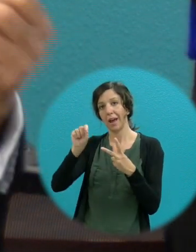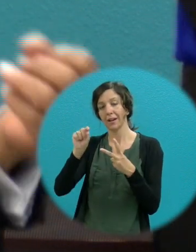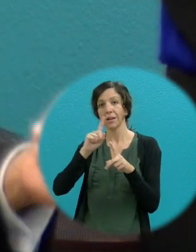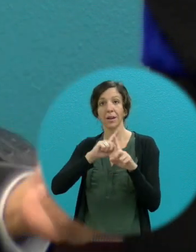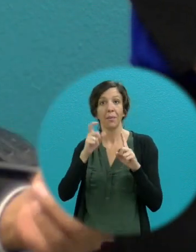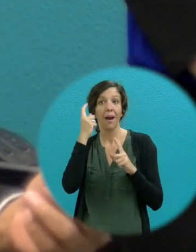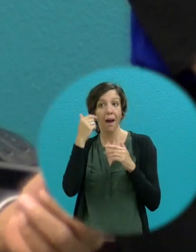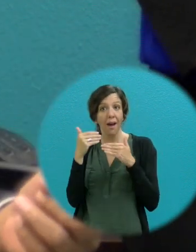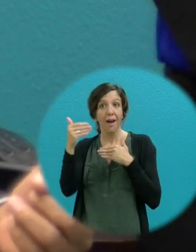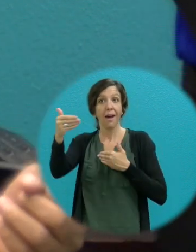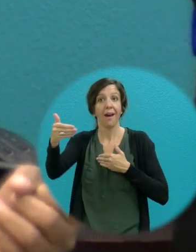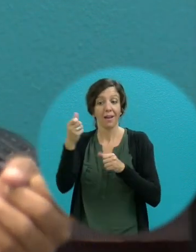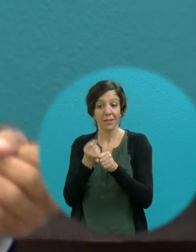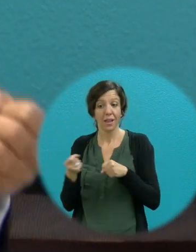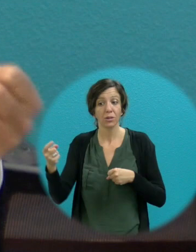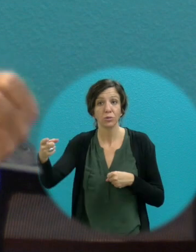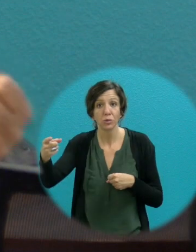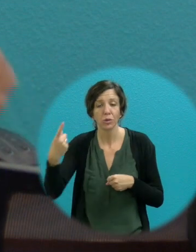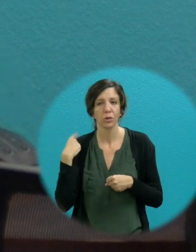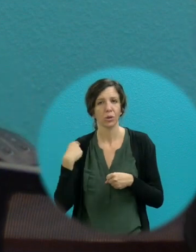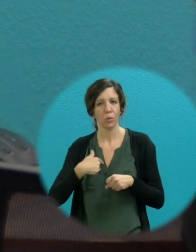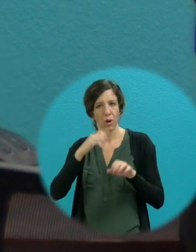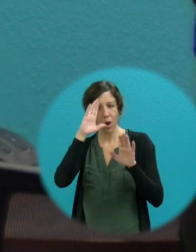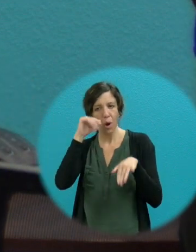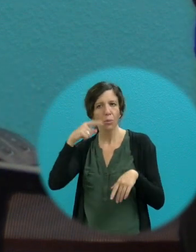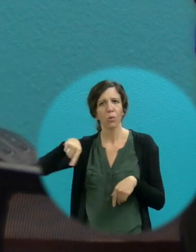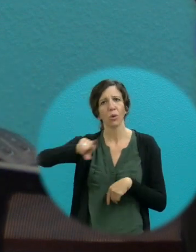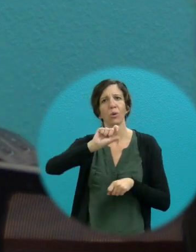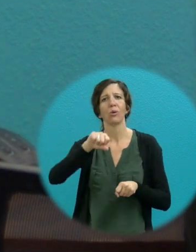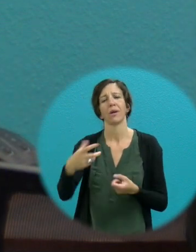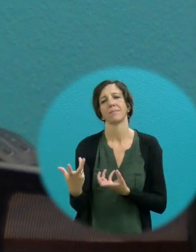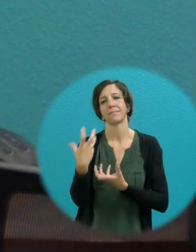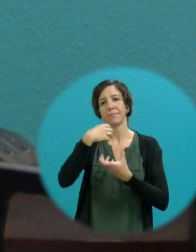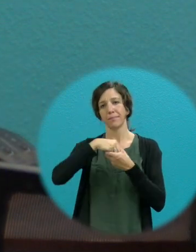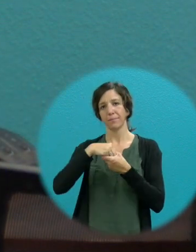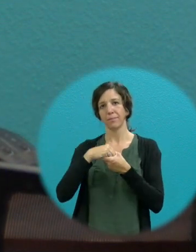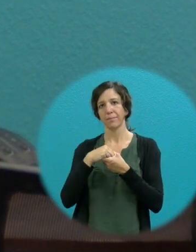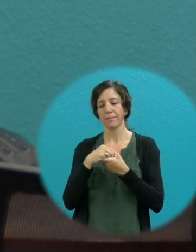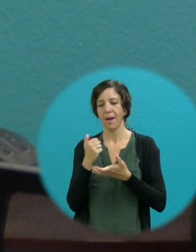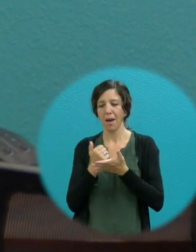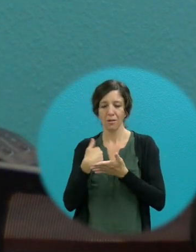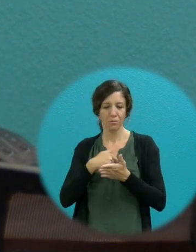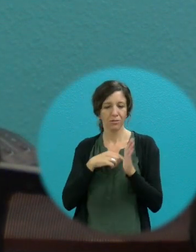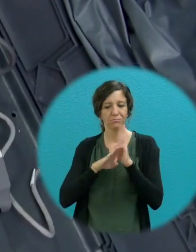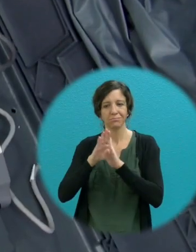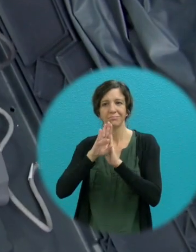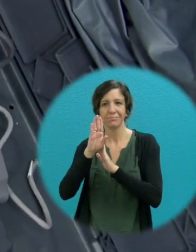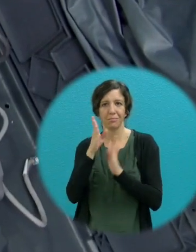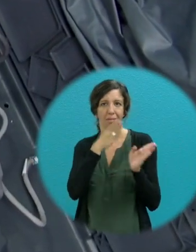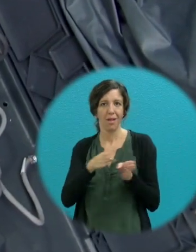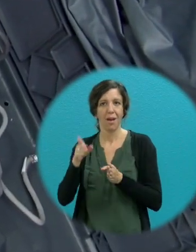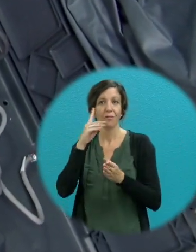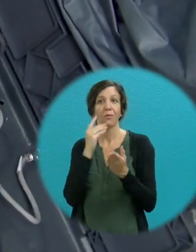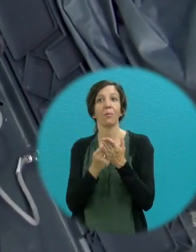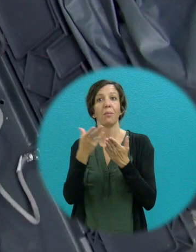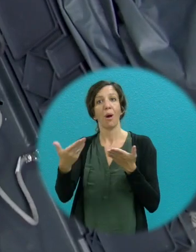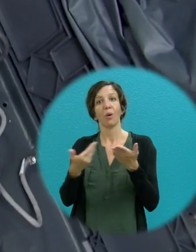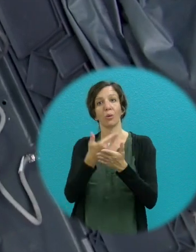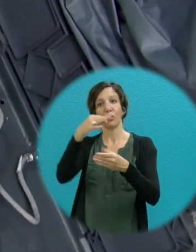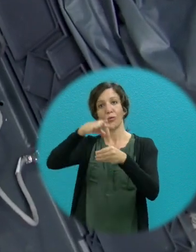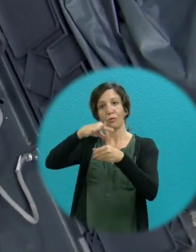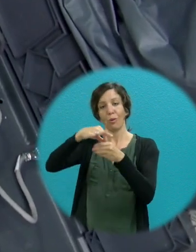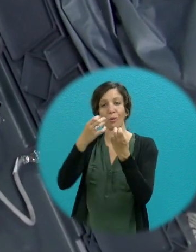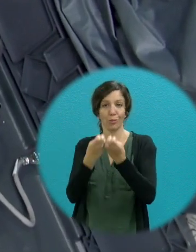But long term, next year, we're hoping you could be really integral and work with us as we pursue new voting